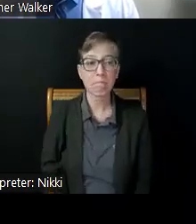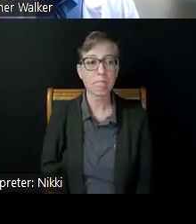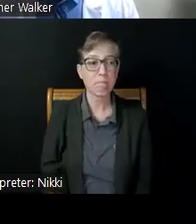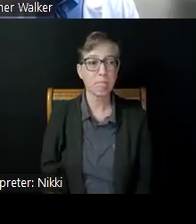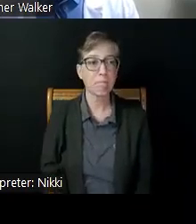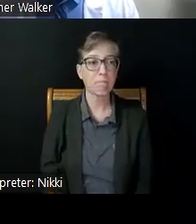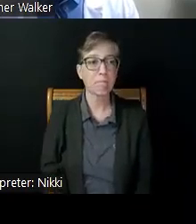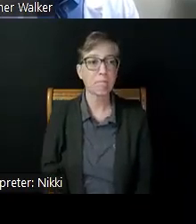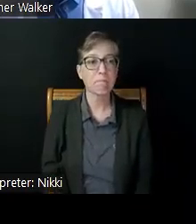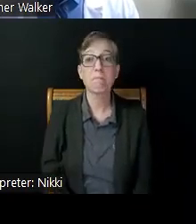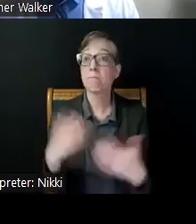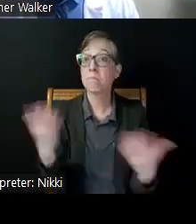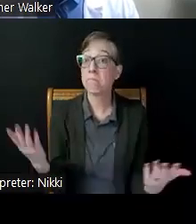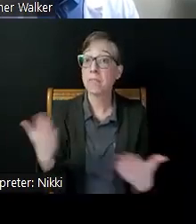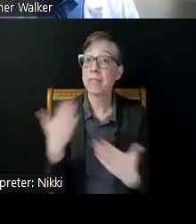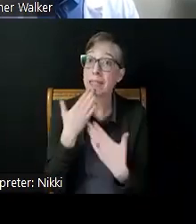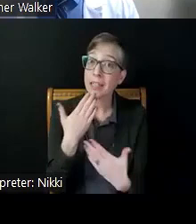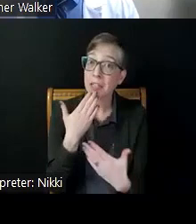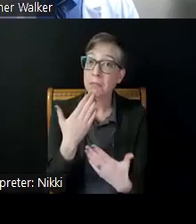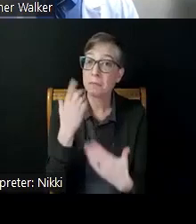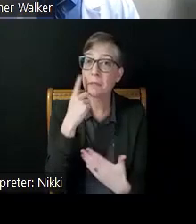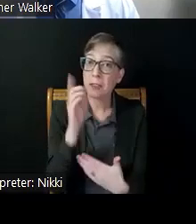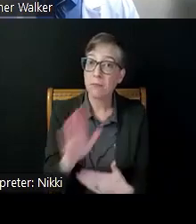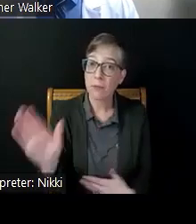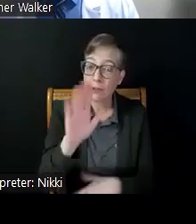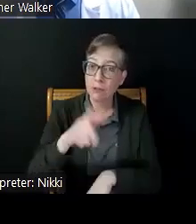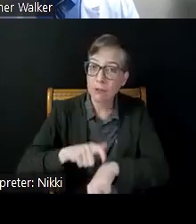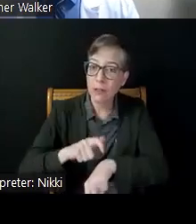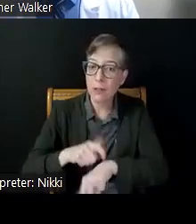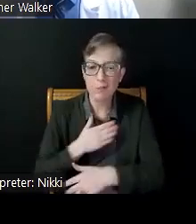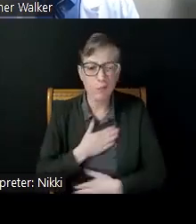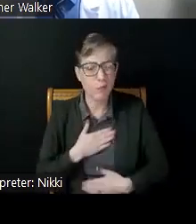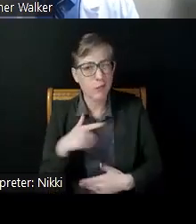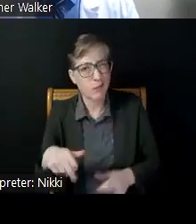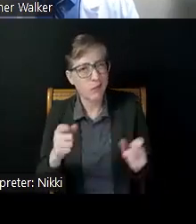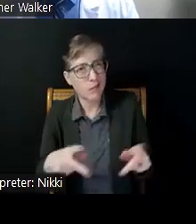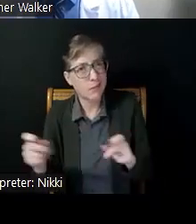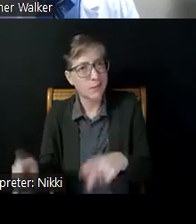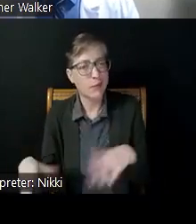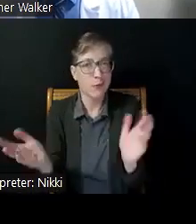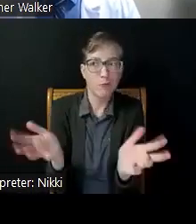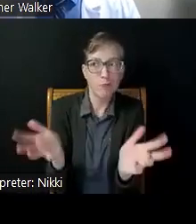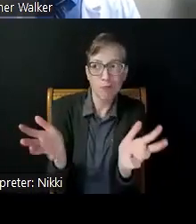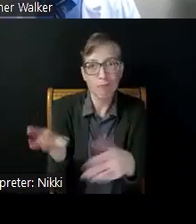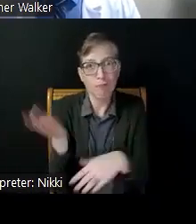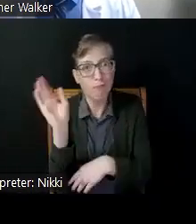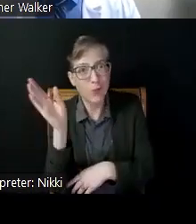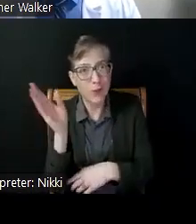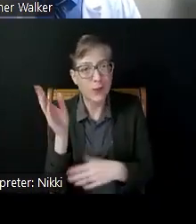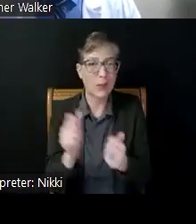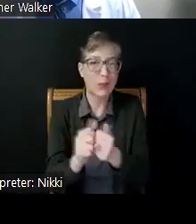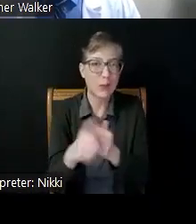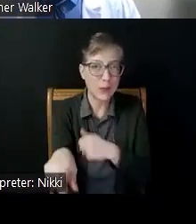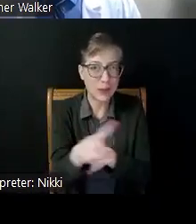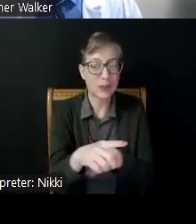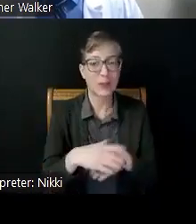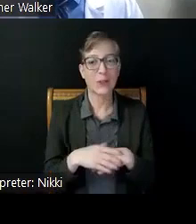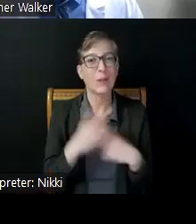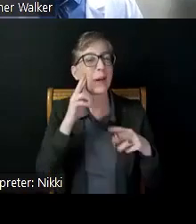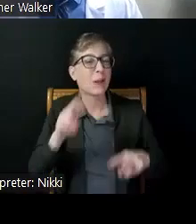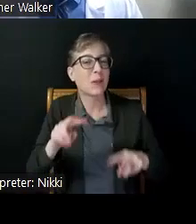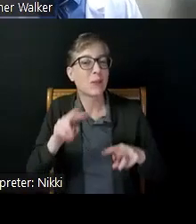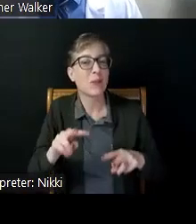So thank you for the time. I appreciate the opportunity to talk with you, and I look forward to our Q&A session